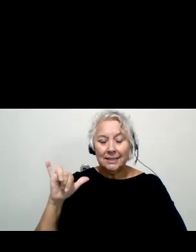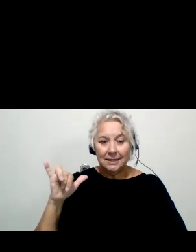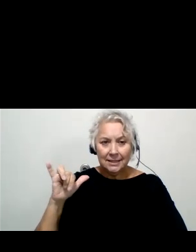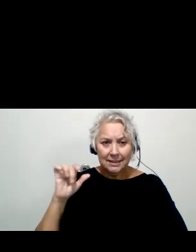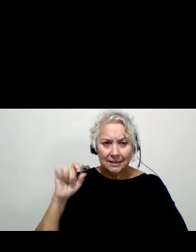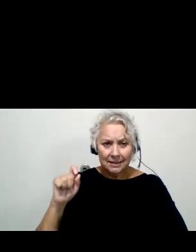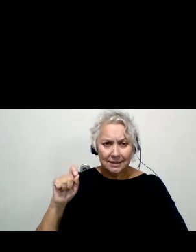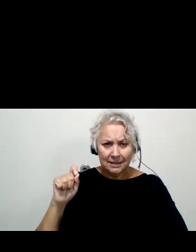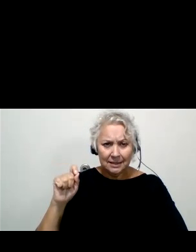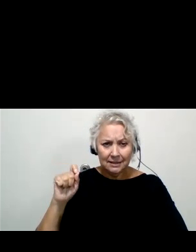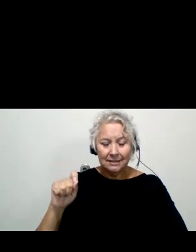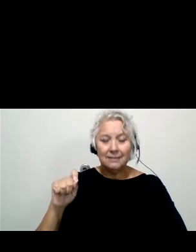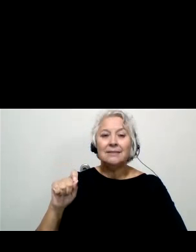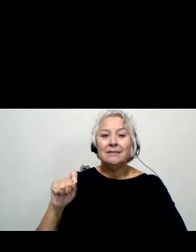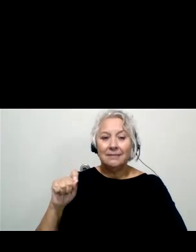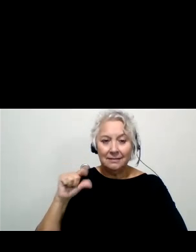SHELLEY,